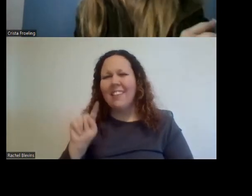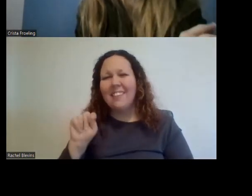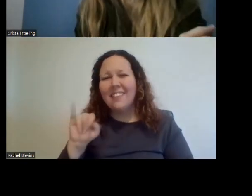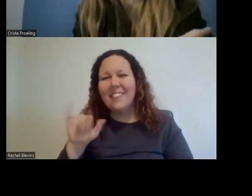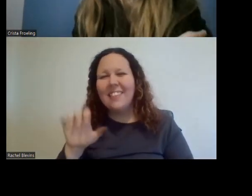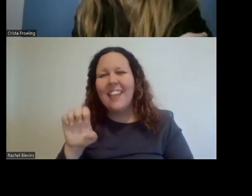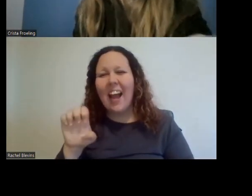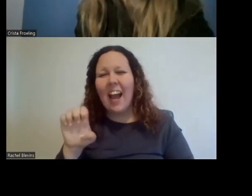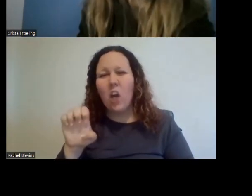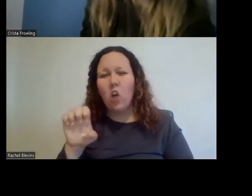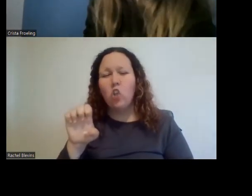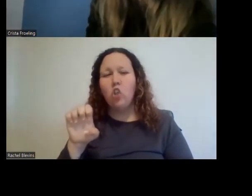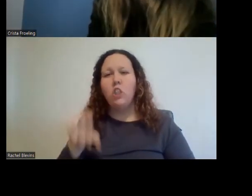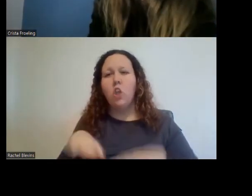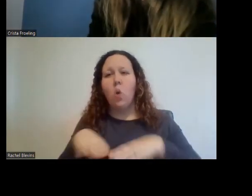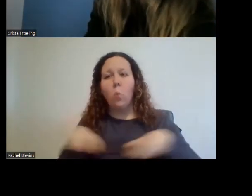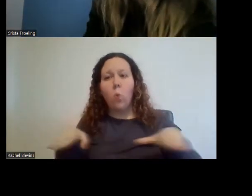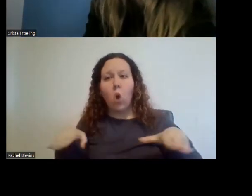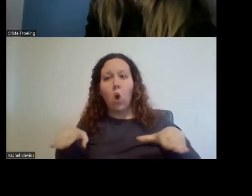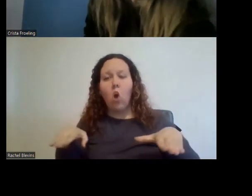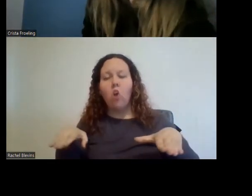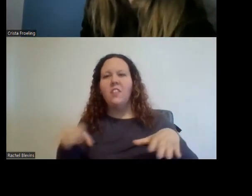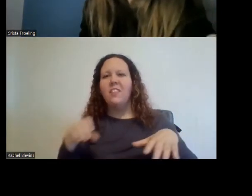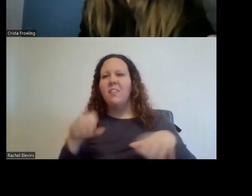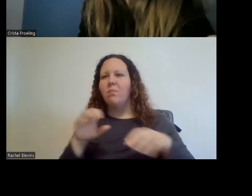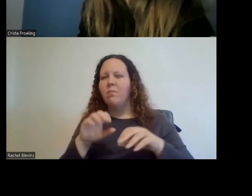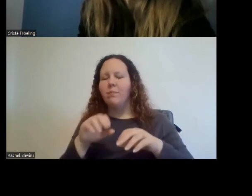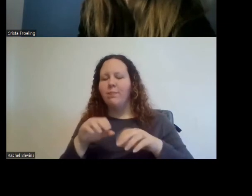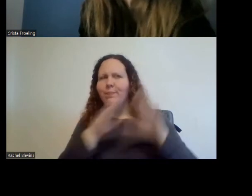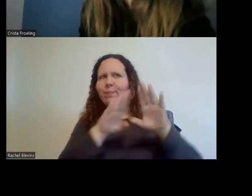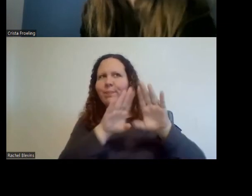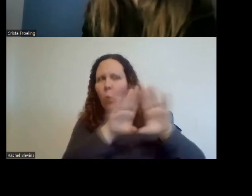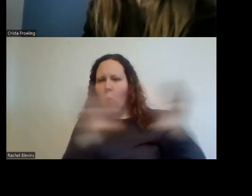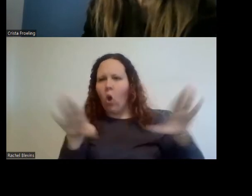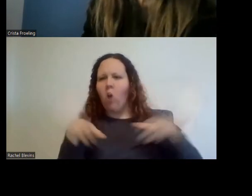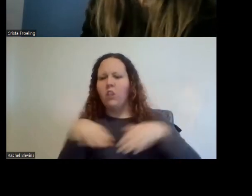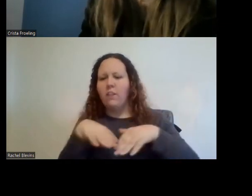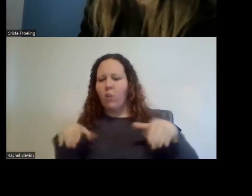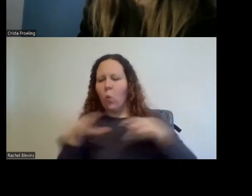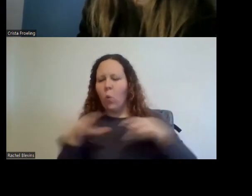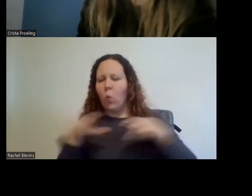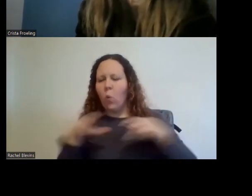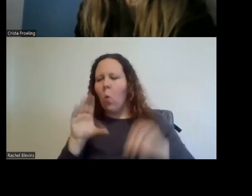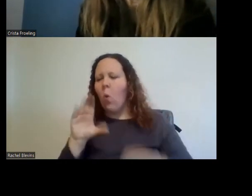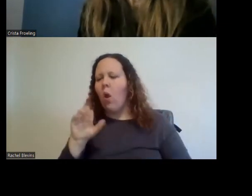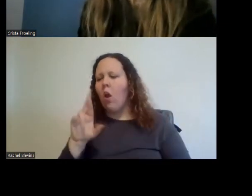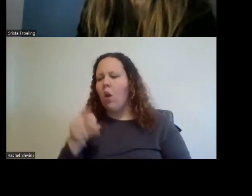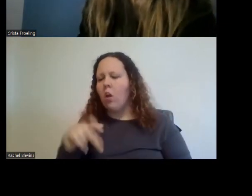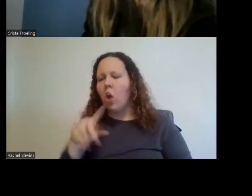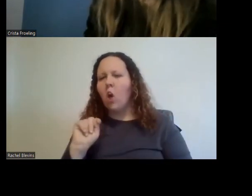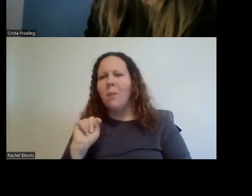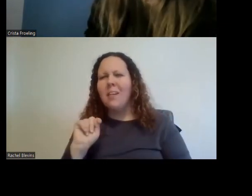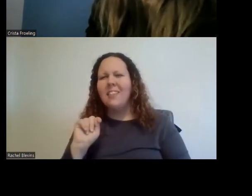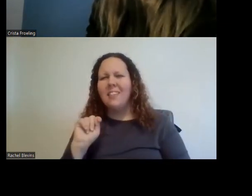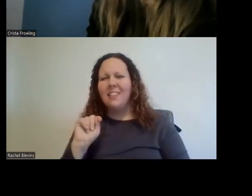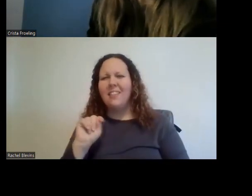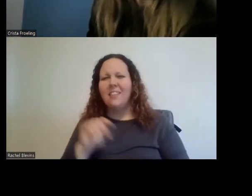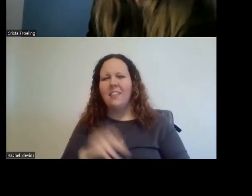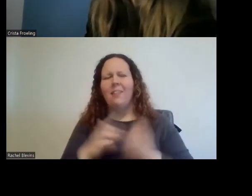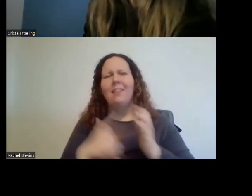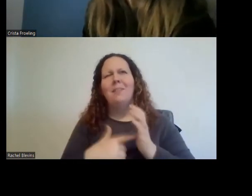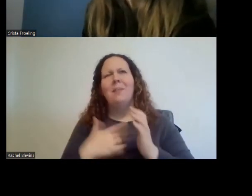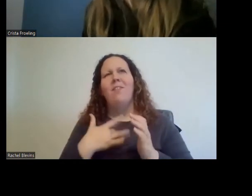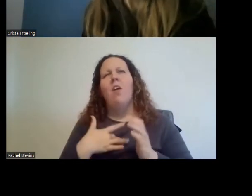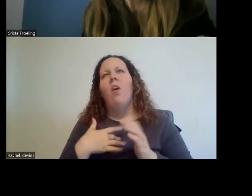Walls and floors that don't have carpet, that all have hard edges. I feel like a broken record sometimes when we